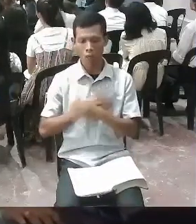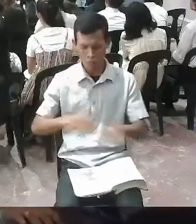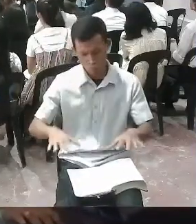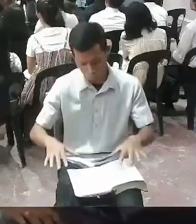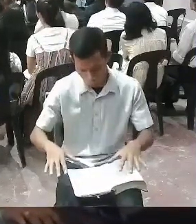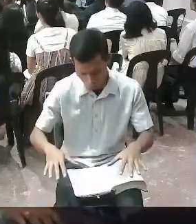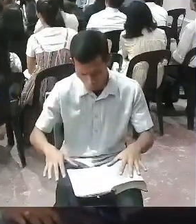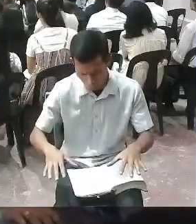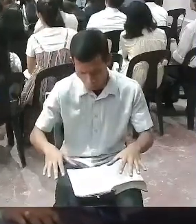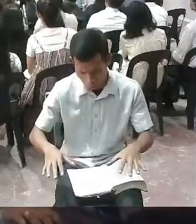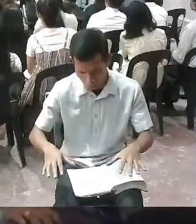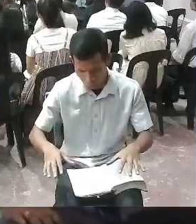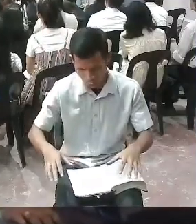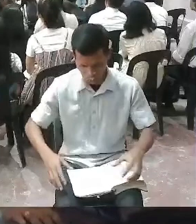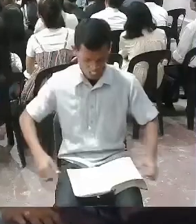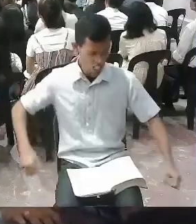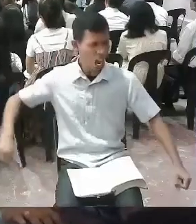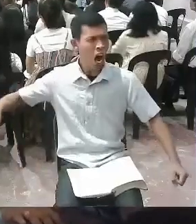diabetes,